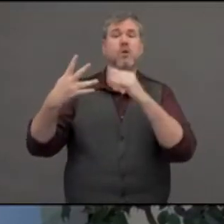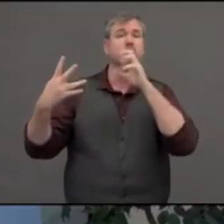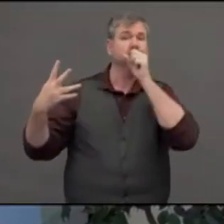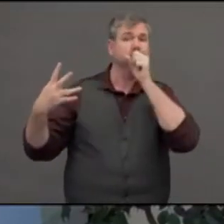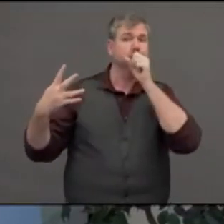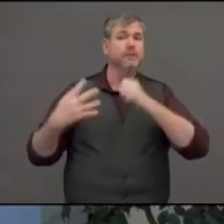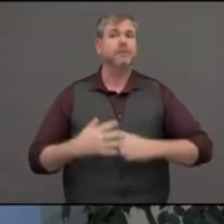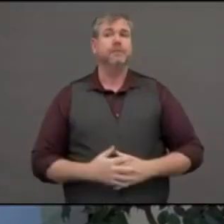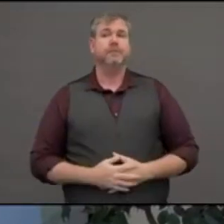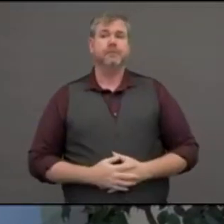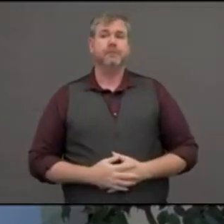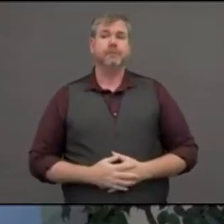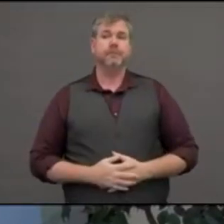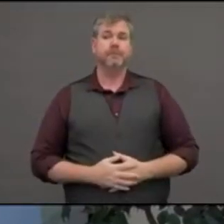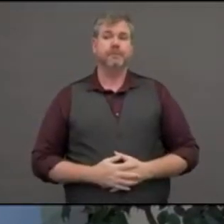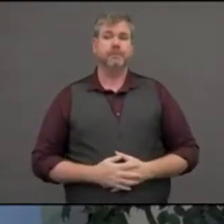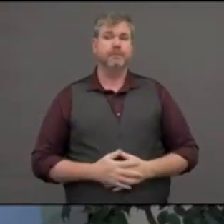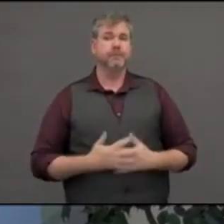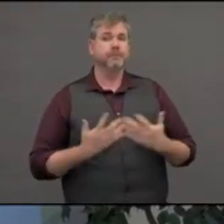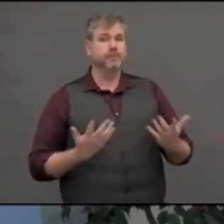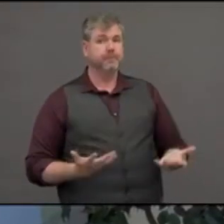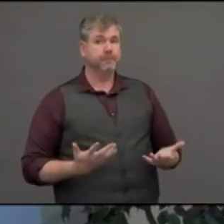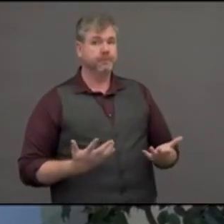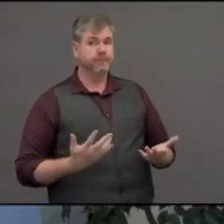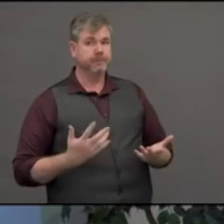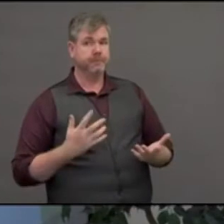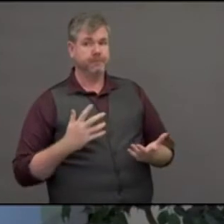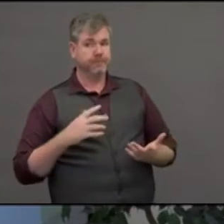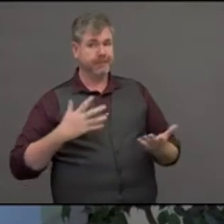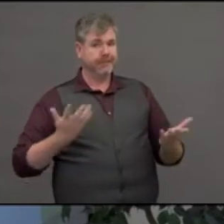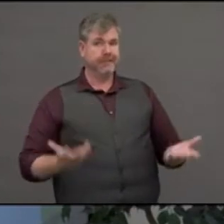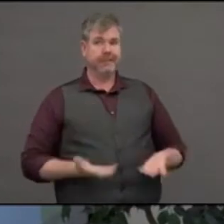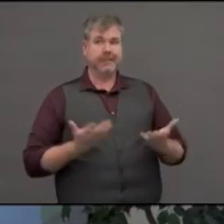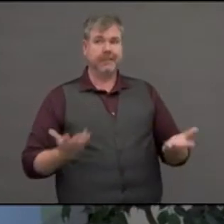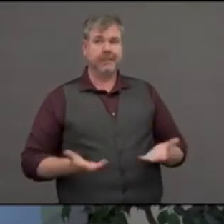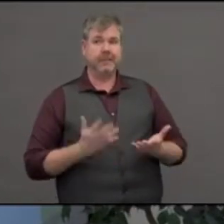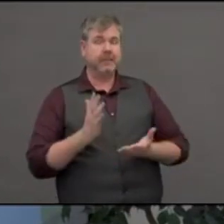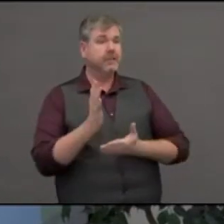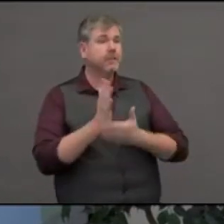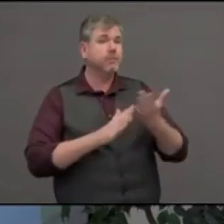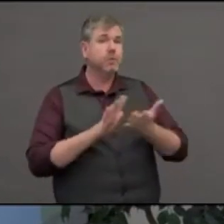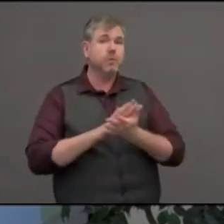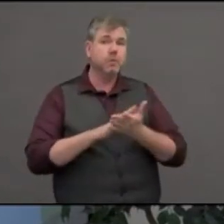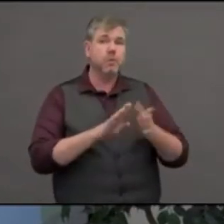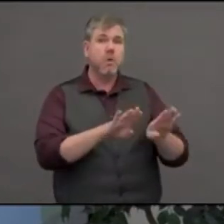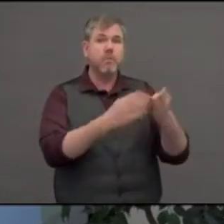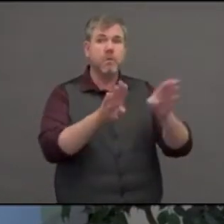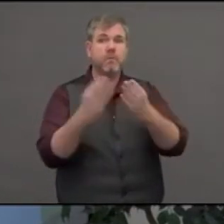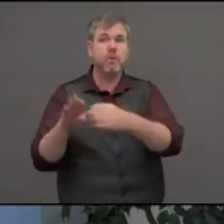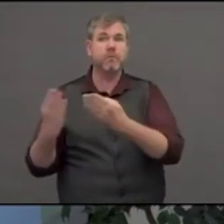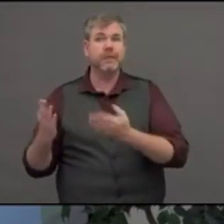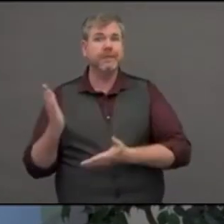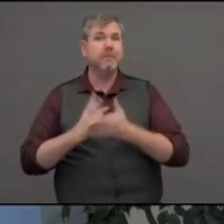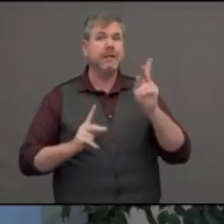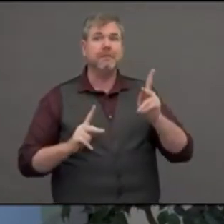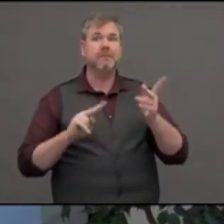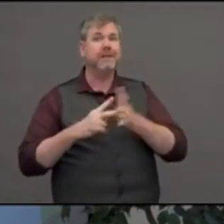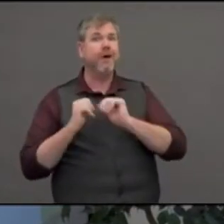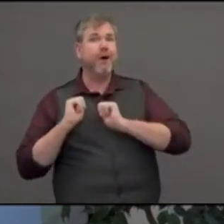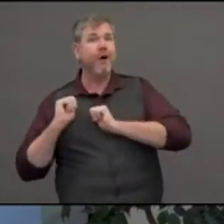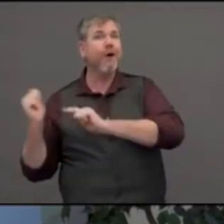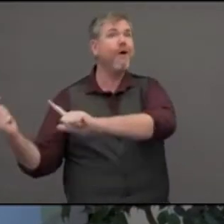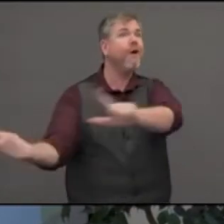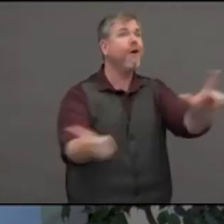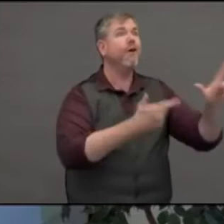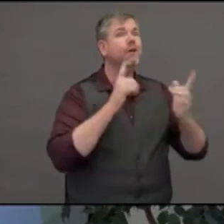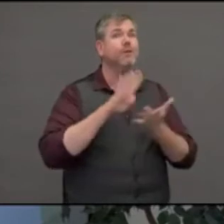hear school reopening and they feel that every school is opening their doors. Can you explain how each school is operating